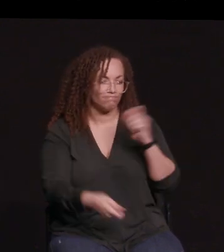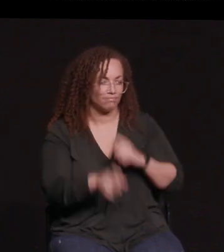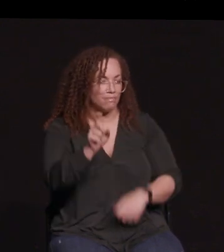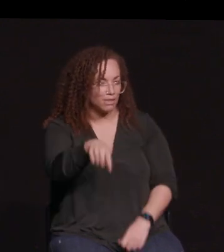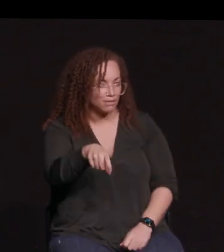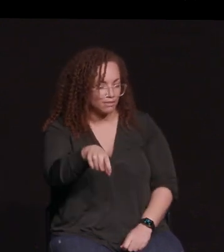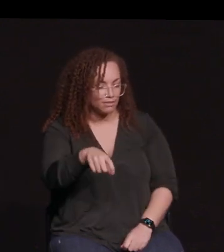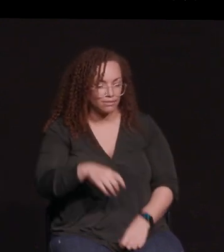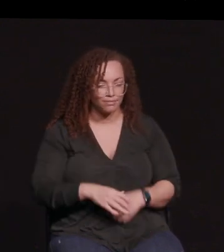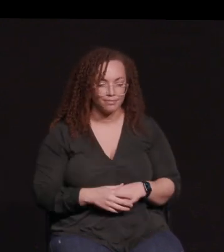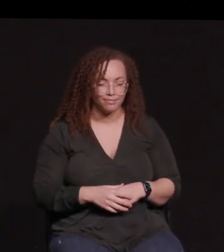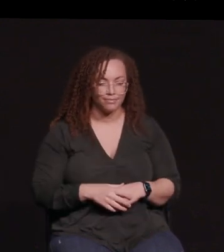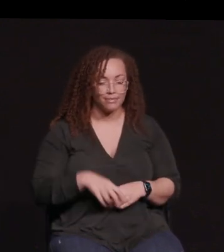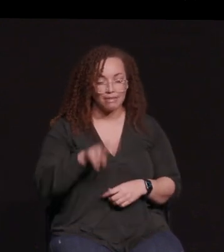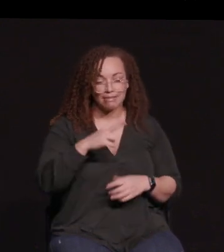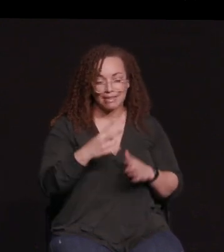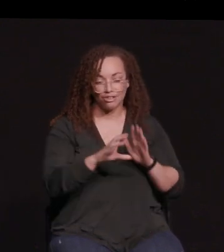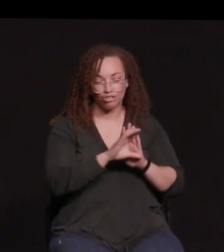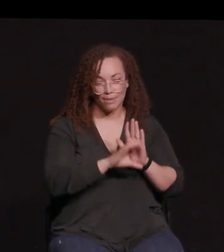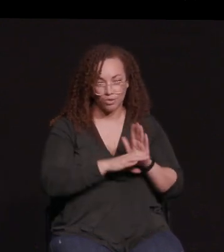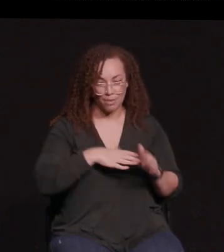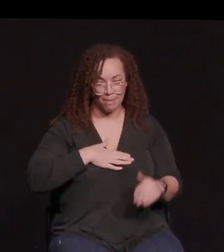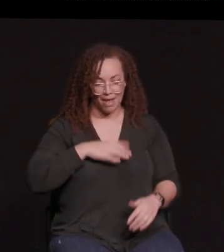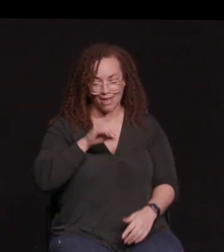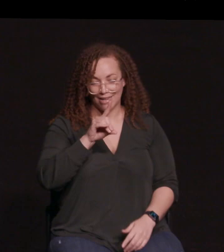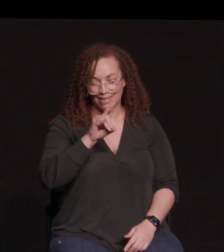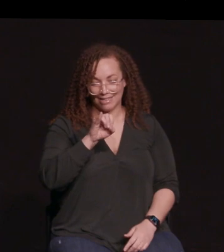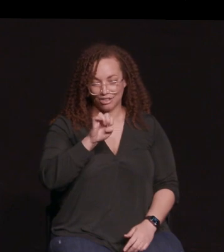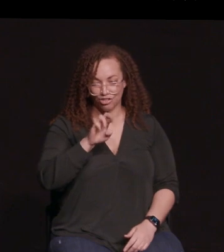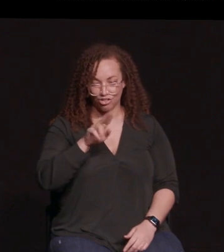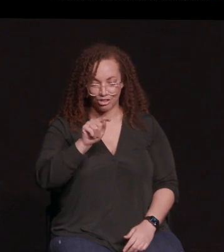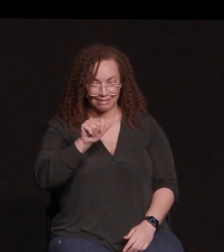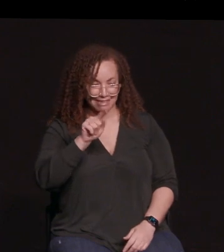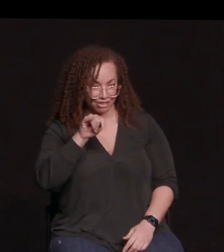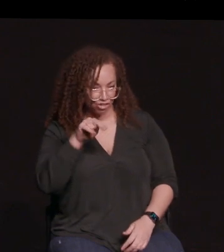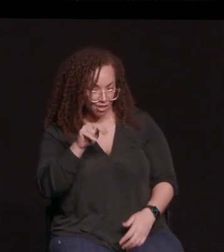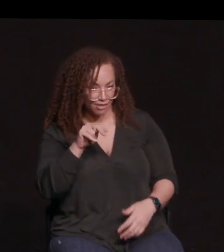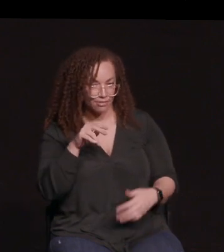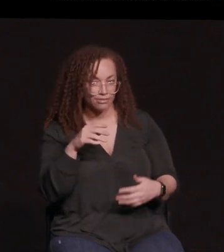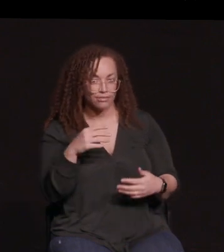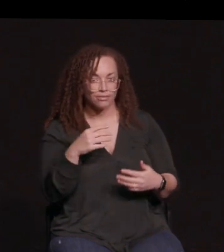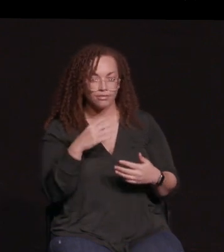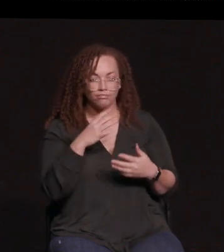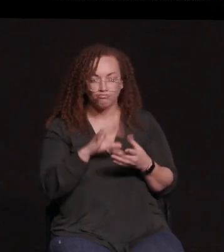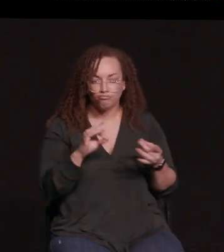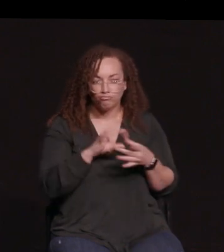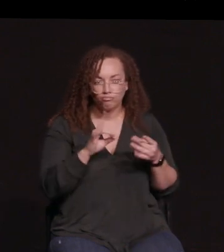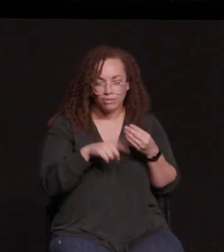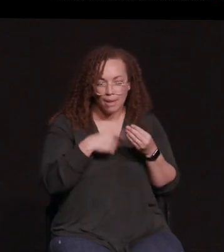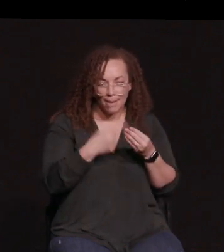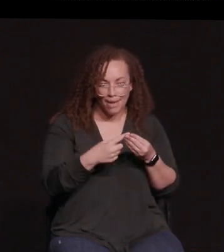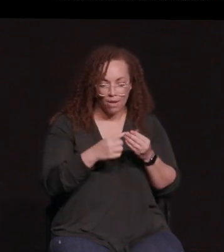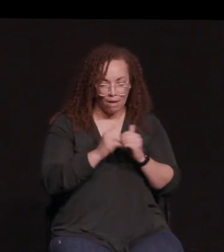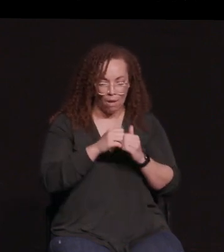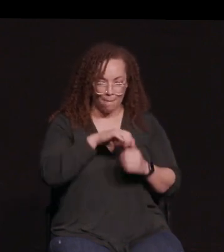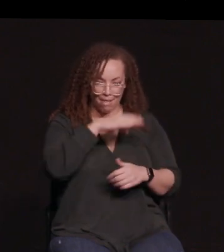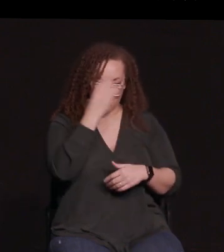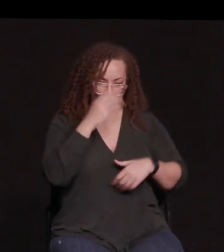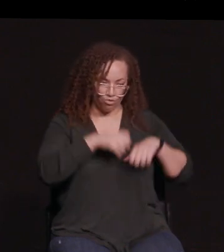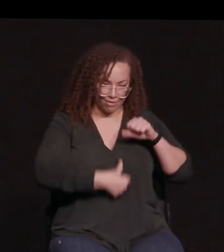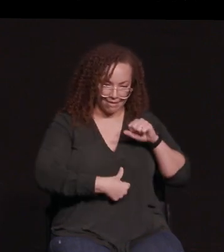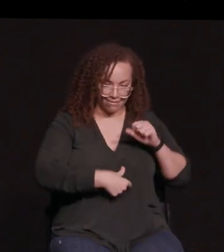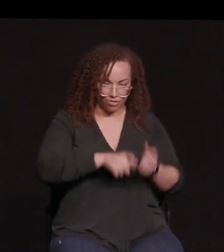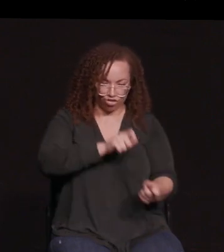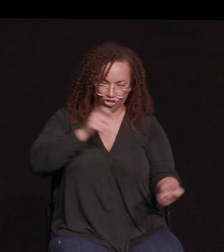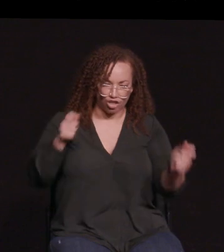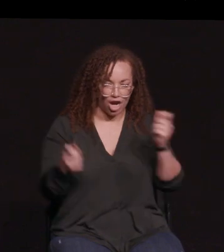The second chapter of my dissertation examines how Black grief transforms infrastructure and geography in Ferguson, Missouri.